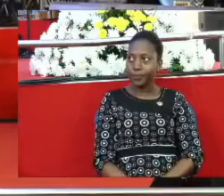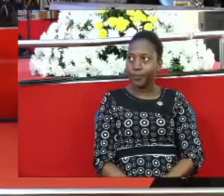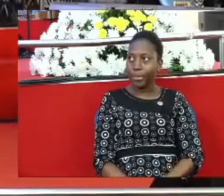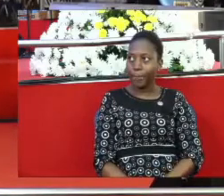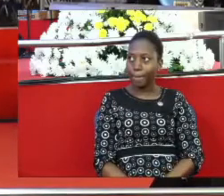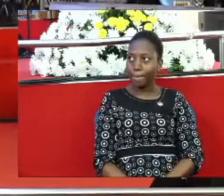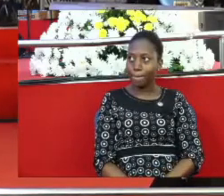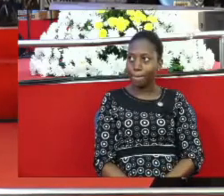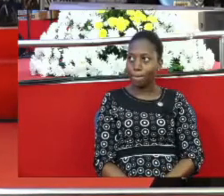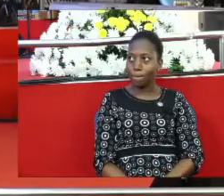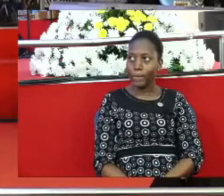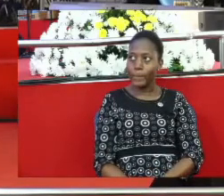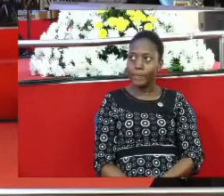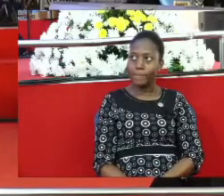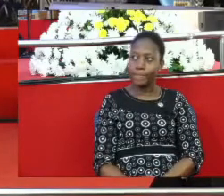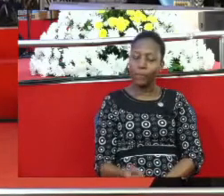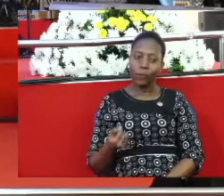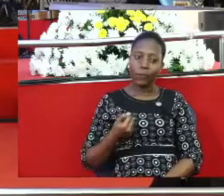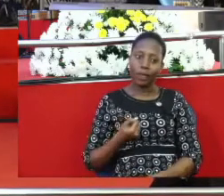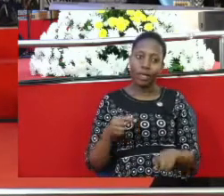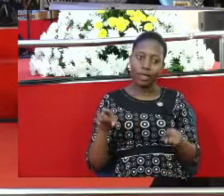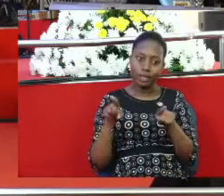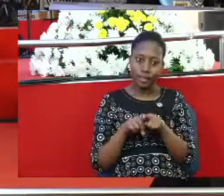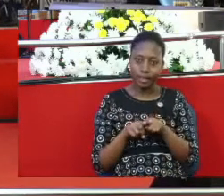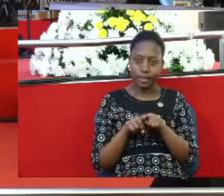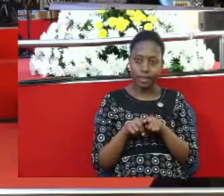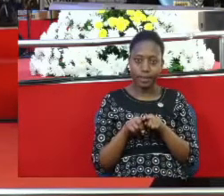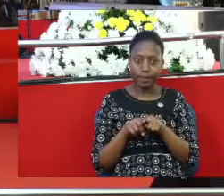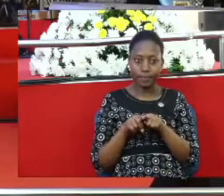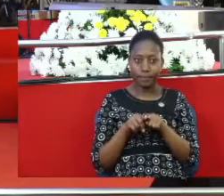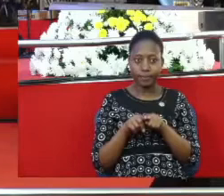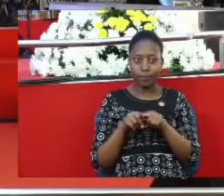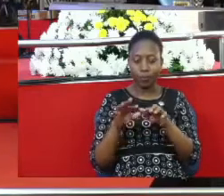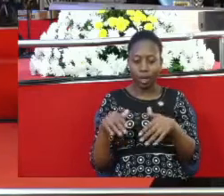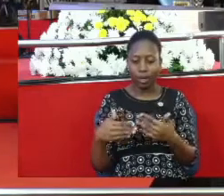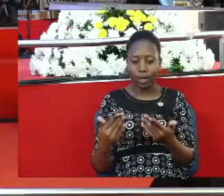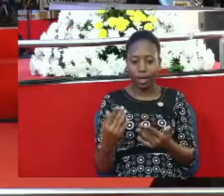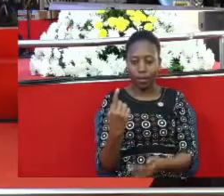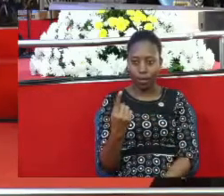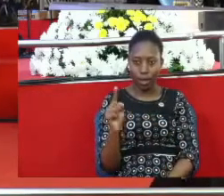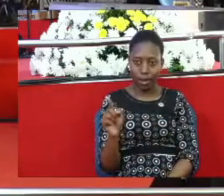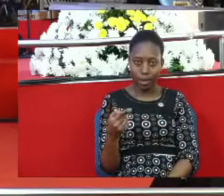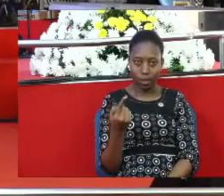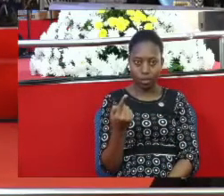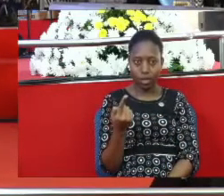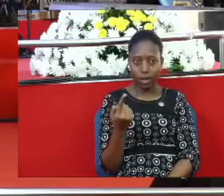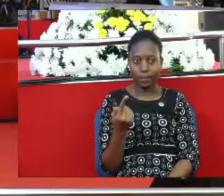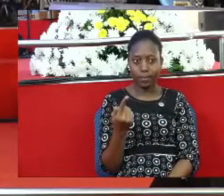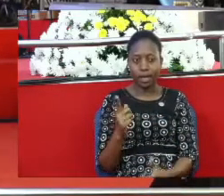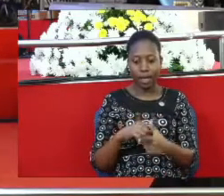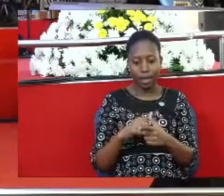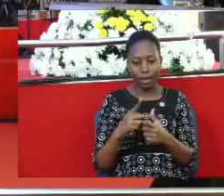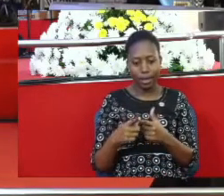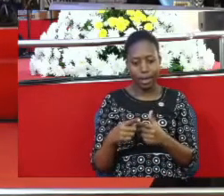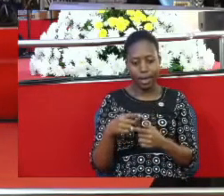Our sisters obeyed the Lord, gave 1,000 and something, I don't know, 1,000 and something or whatever it was. And God